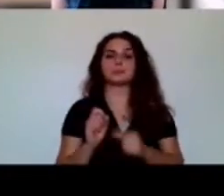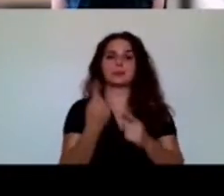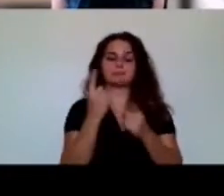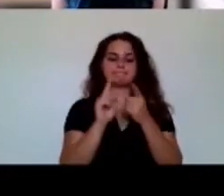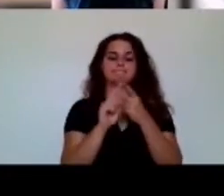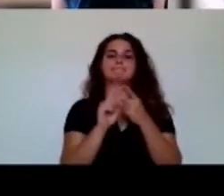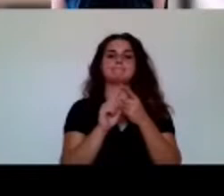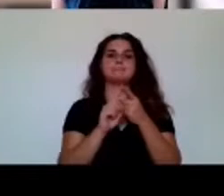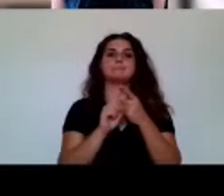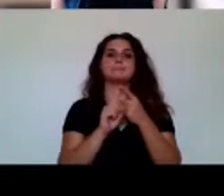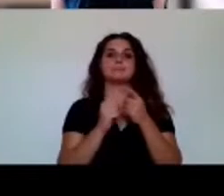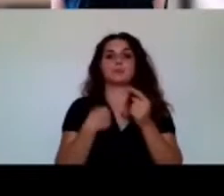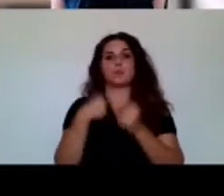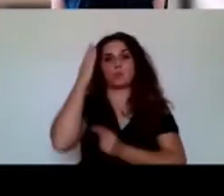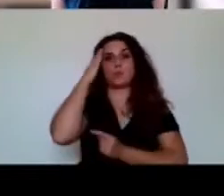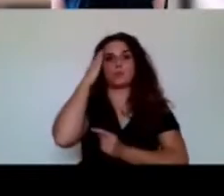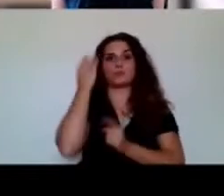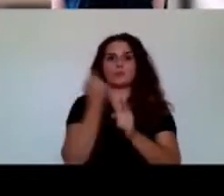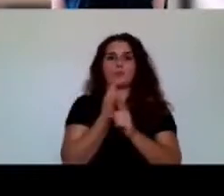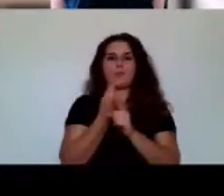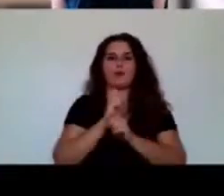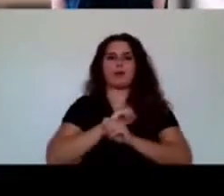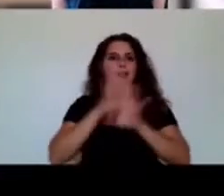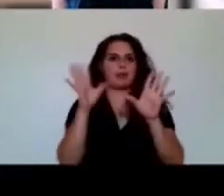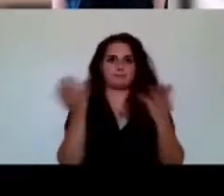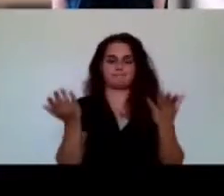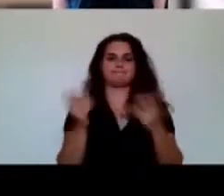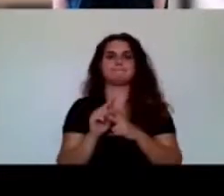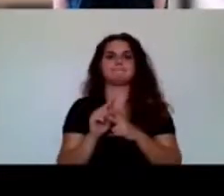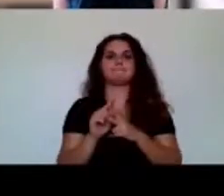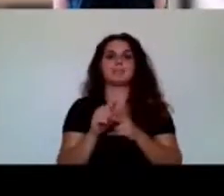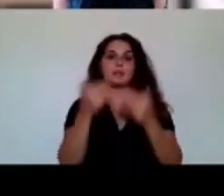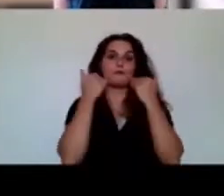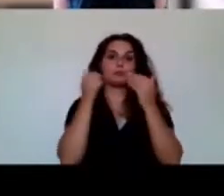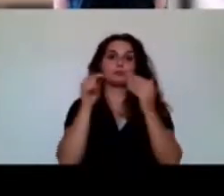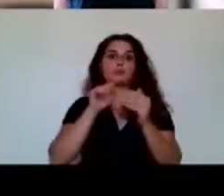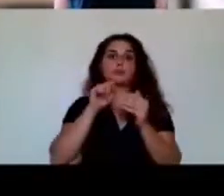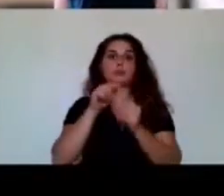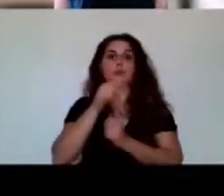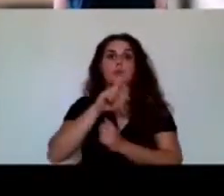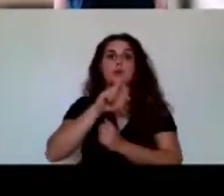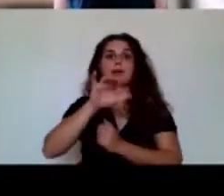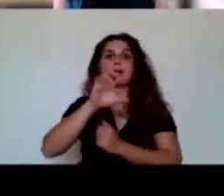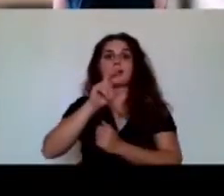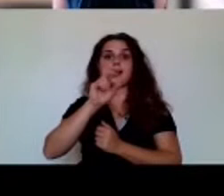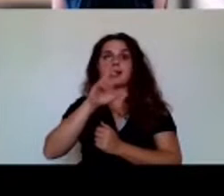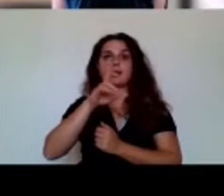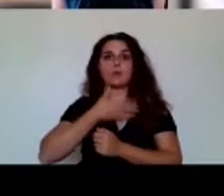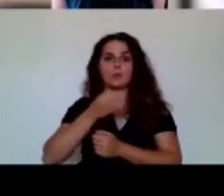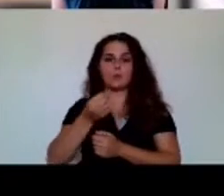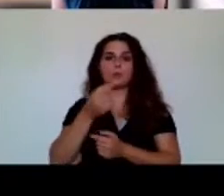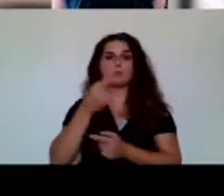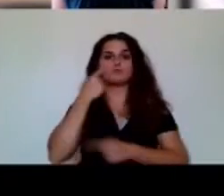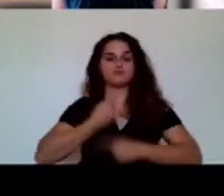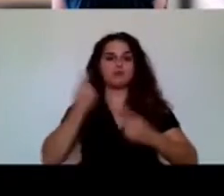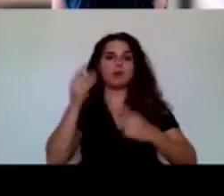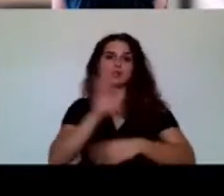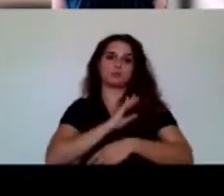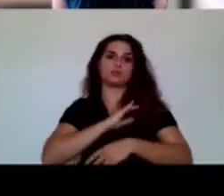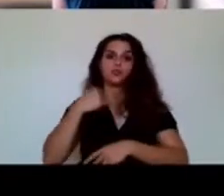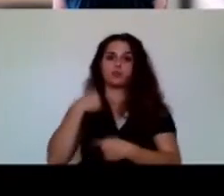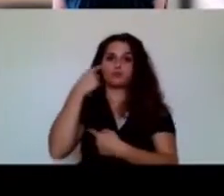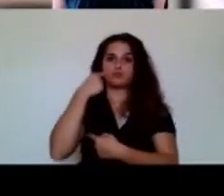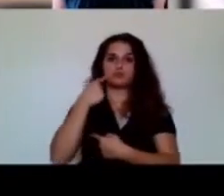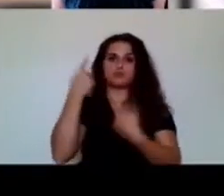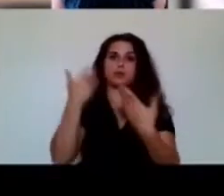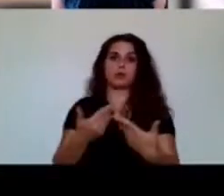so the first thing that I think is clear, both from the data that Ricardo showed you and through the experiments that I presented today,